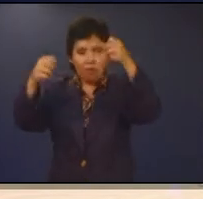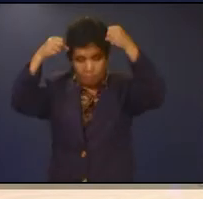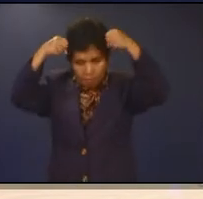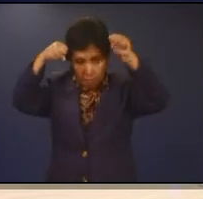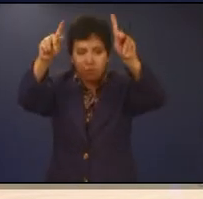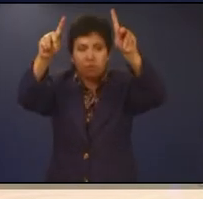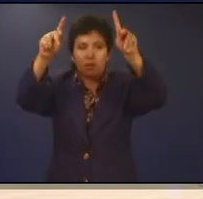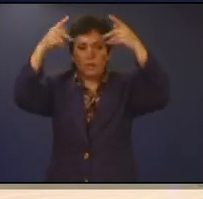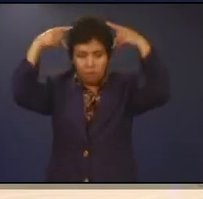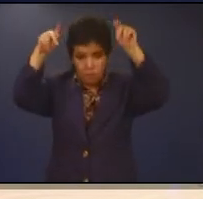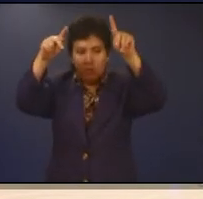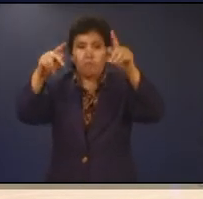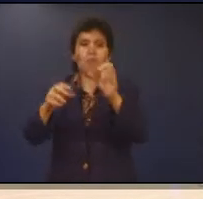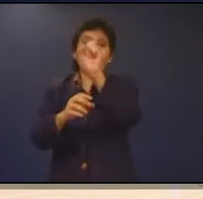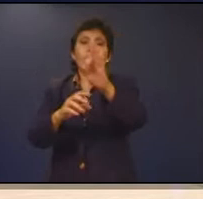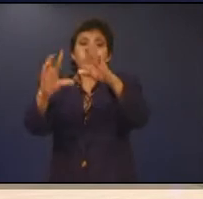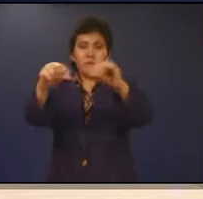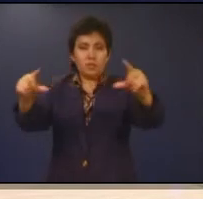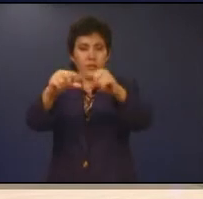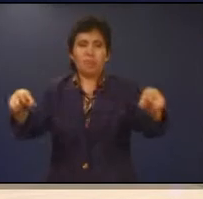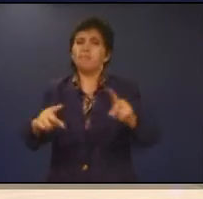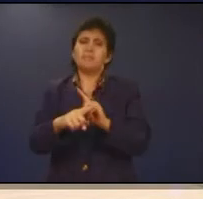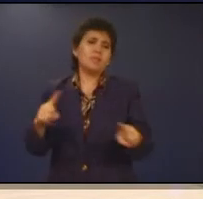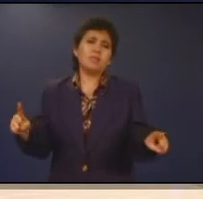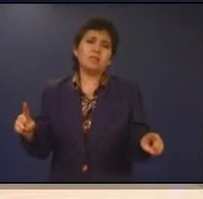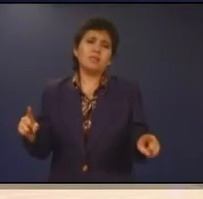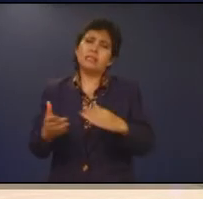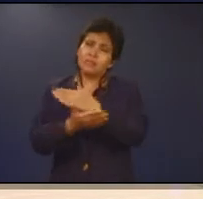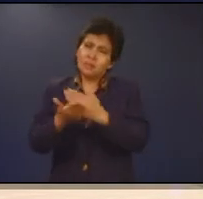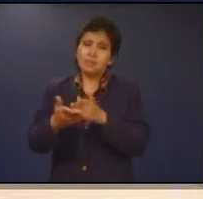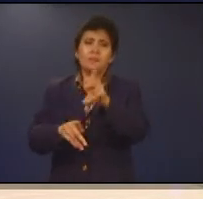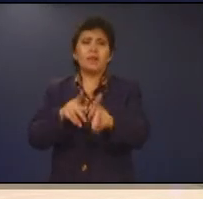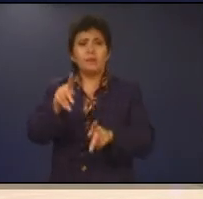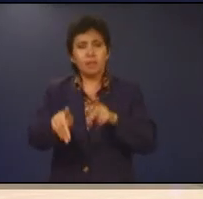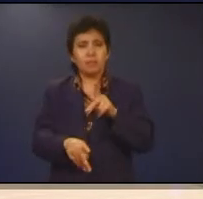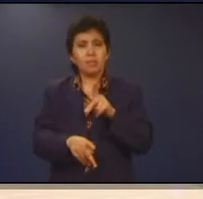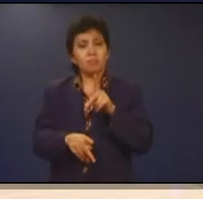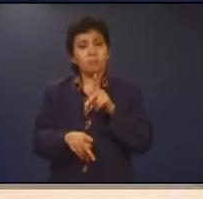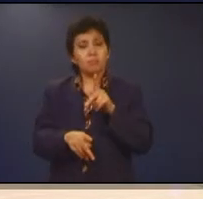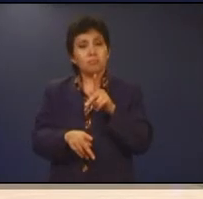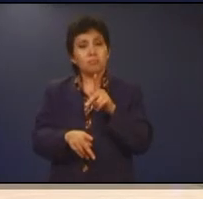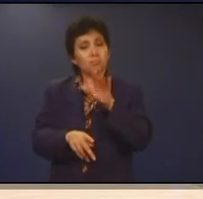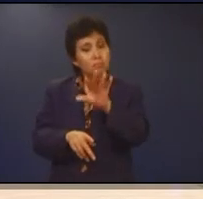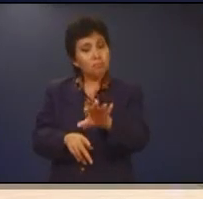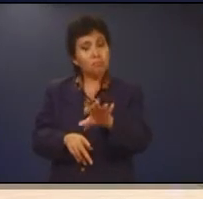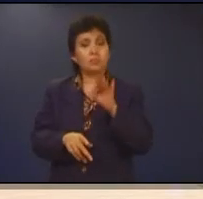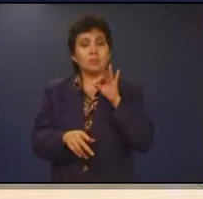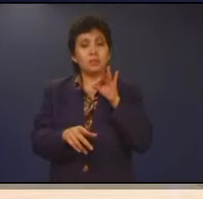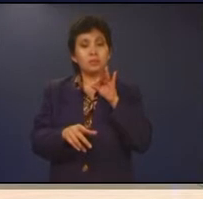president of Japan. But some people, they would choose to attribute